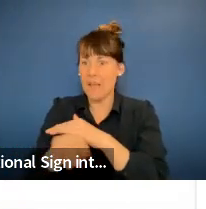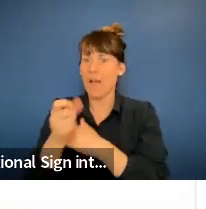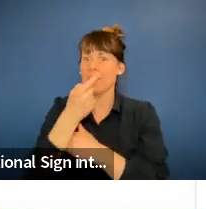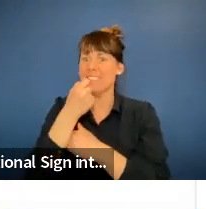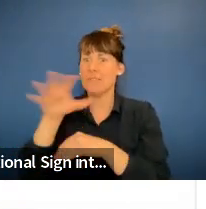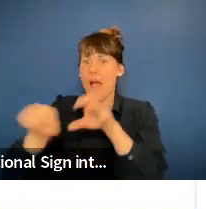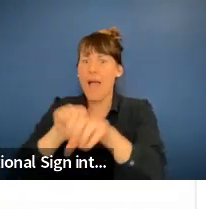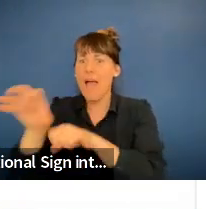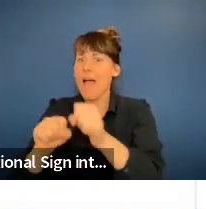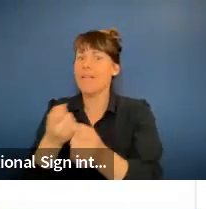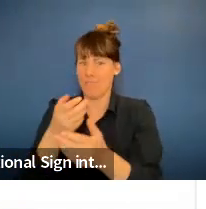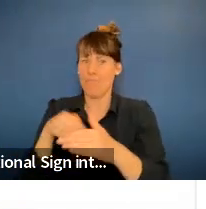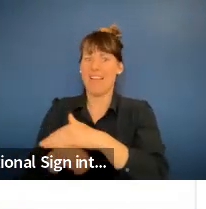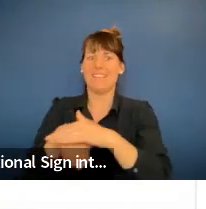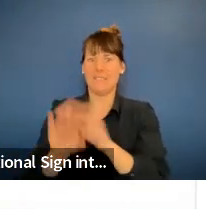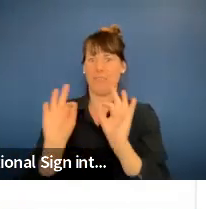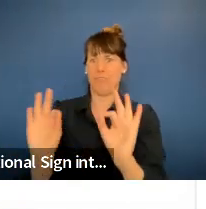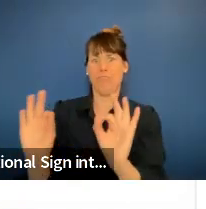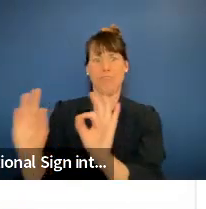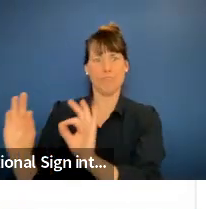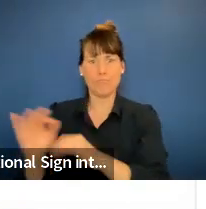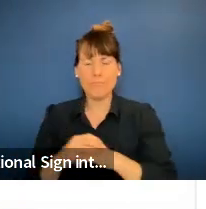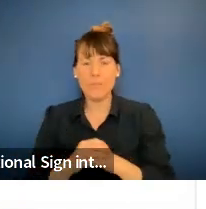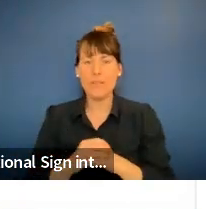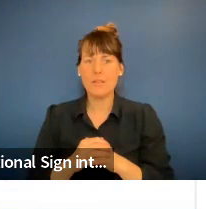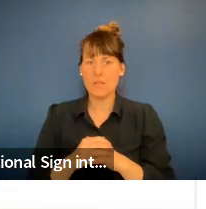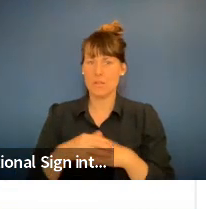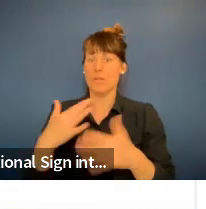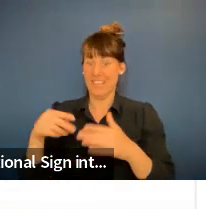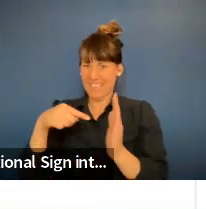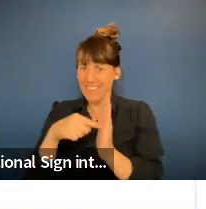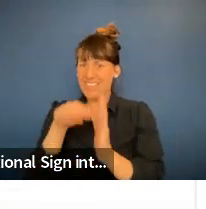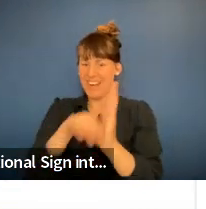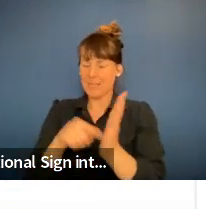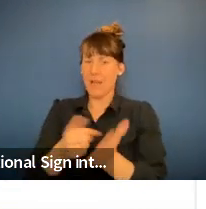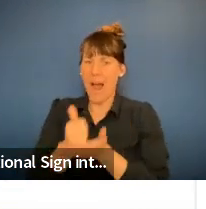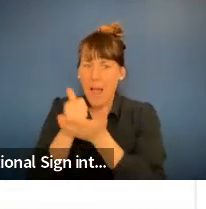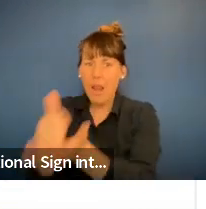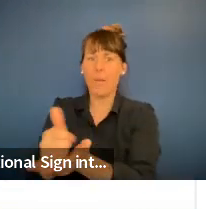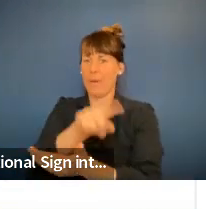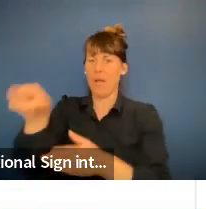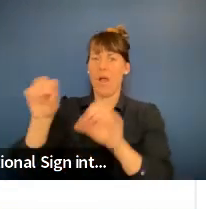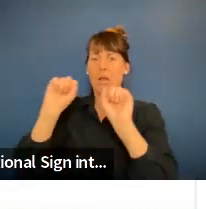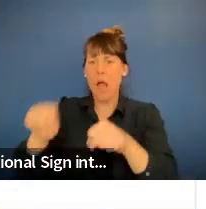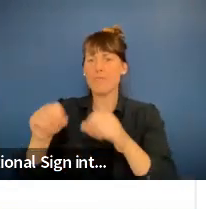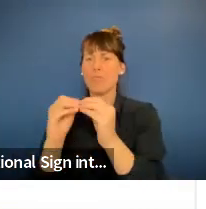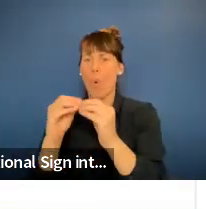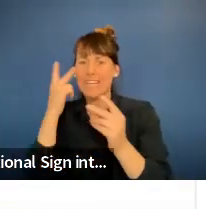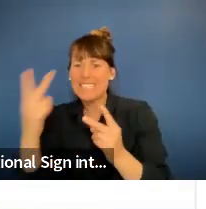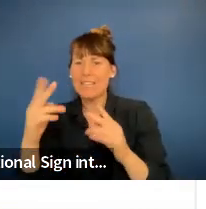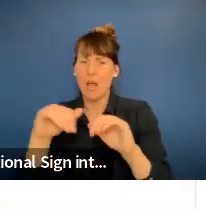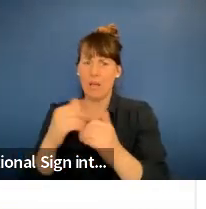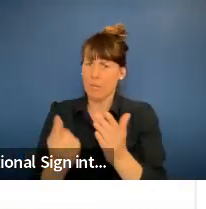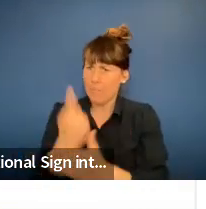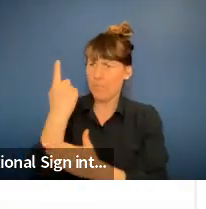more competition, and mobilized more resources. So when we were working on the priority assistive product